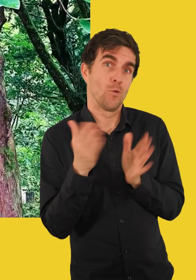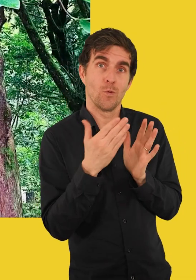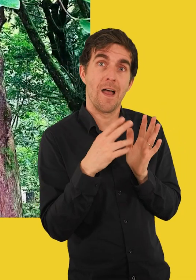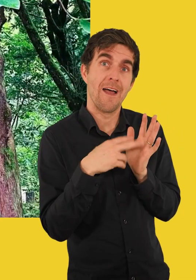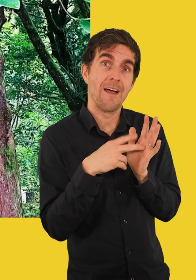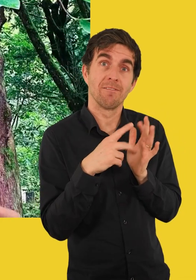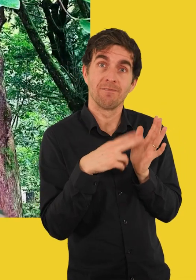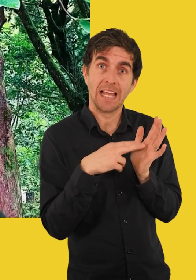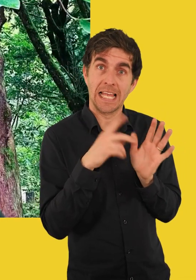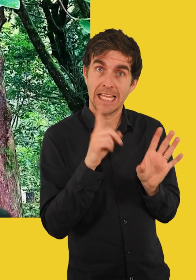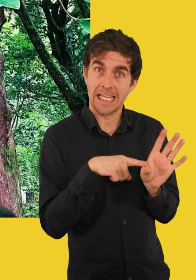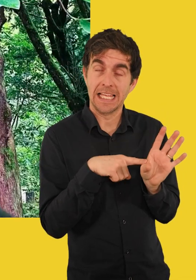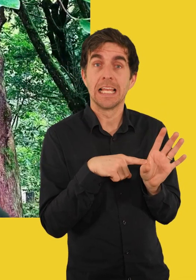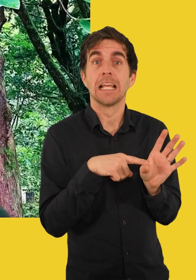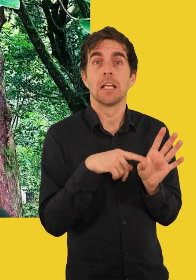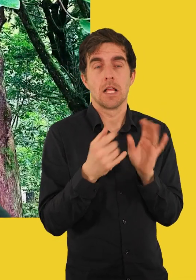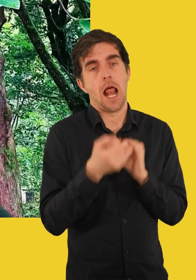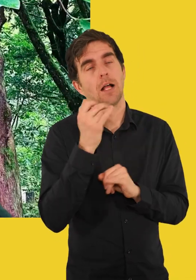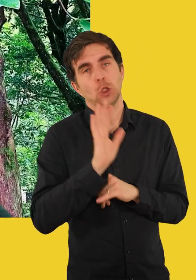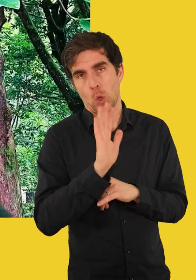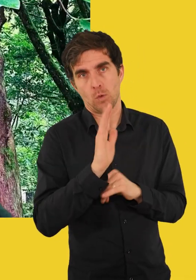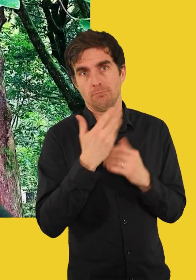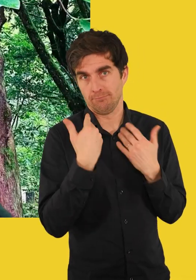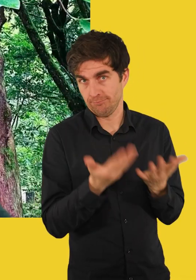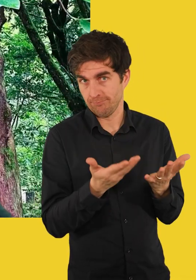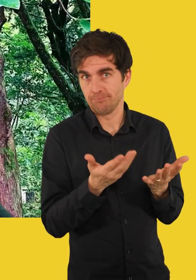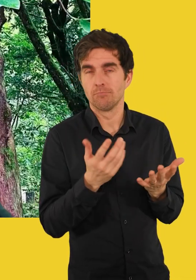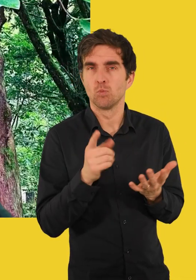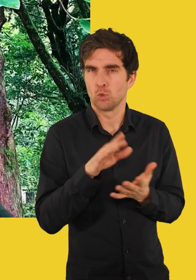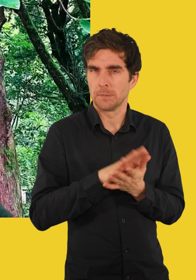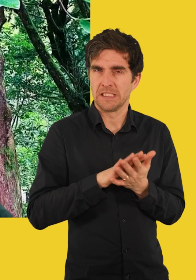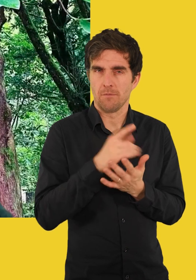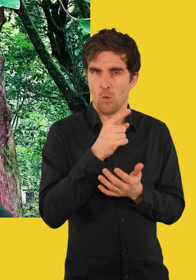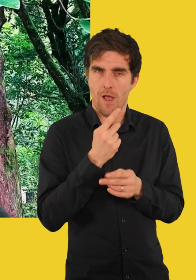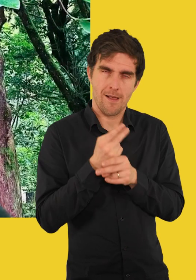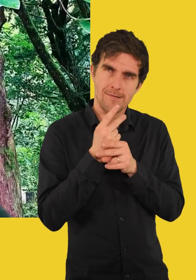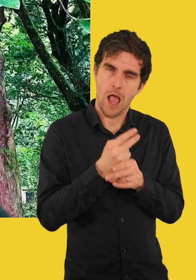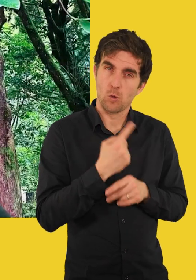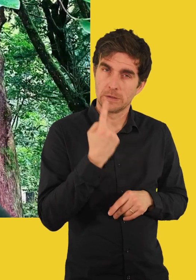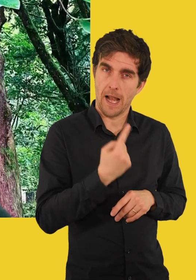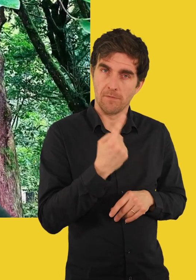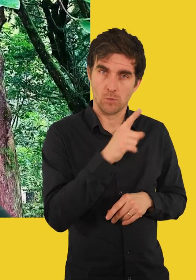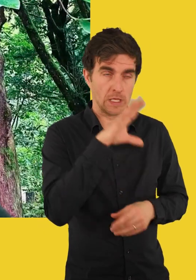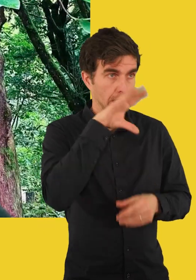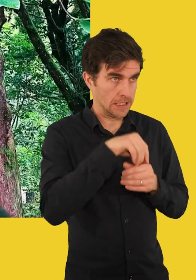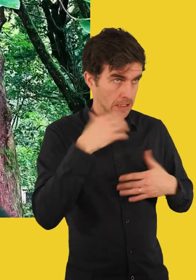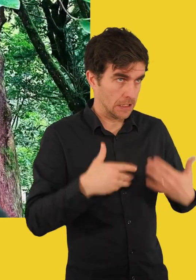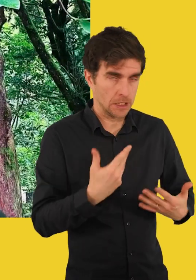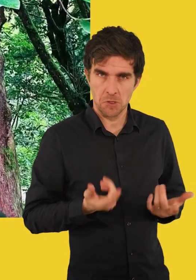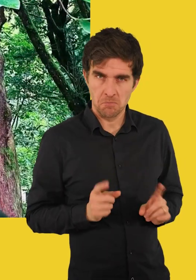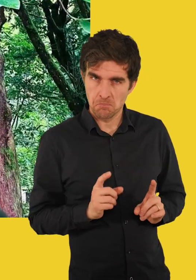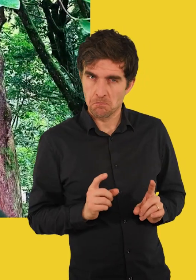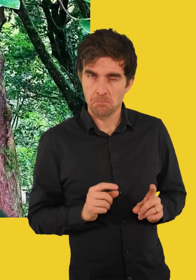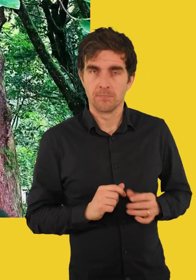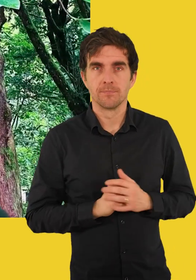but not least, Vinny, what would you say in terms of caring for yourself when you're working